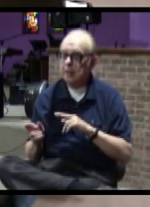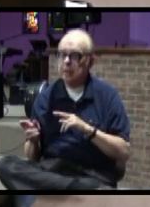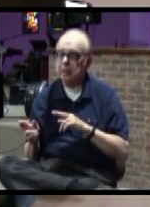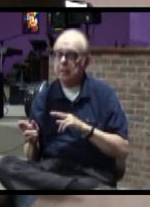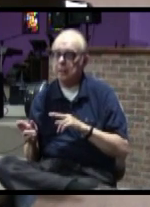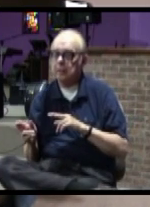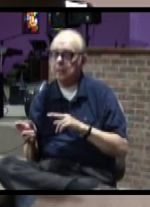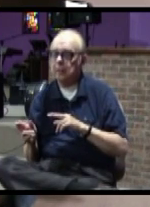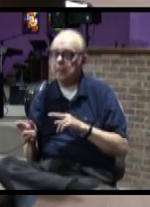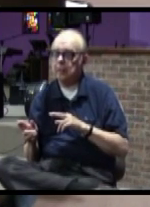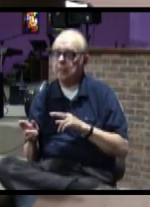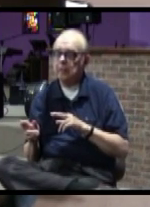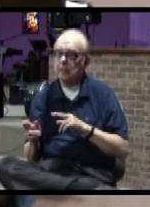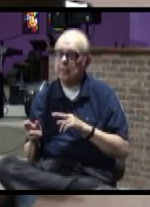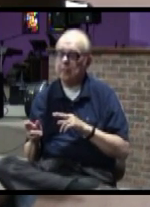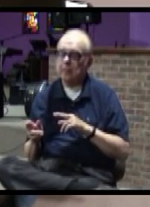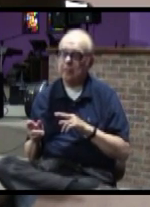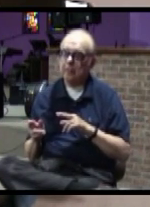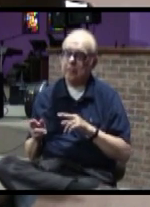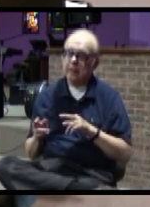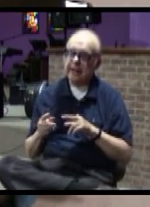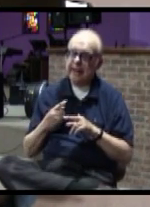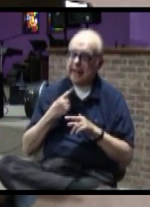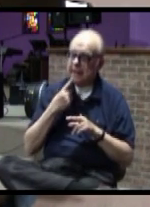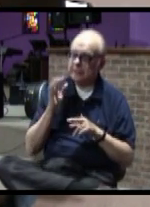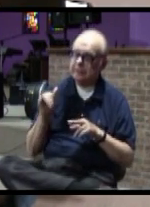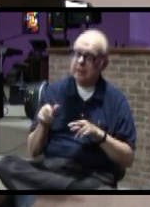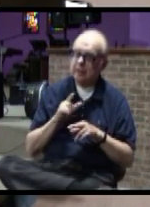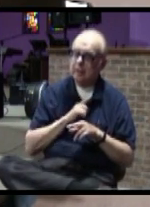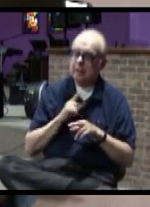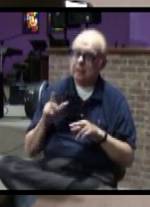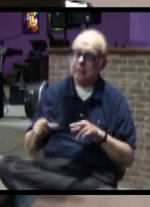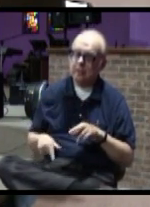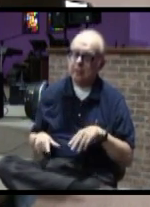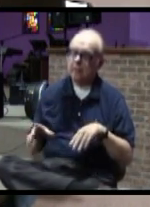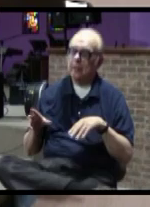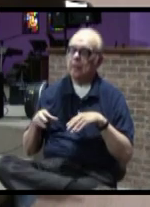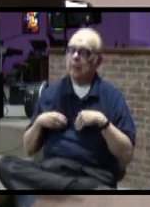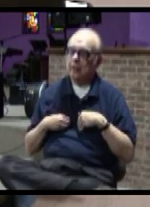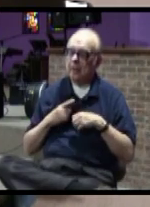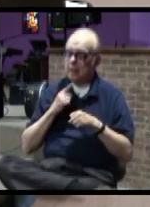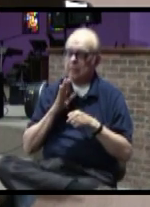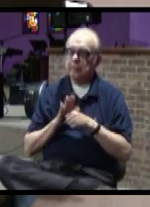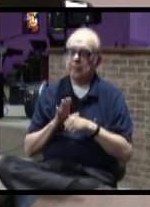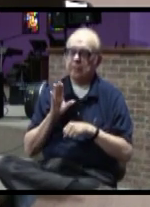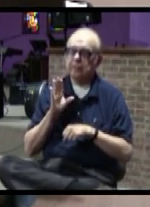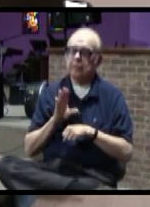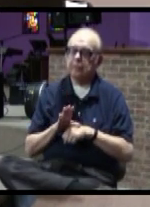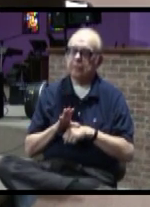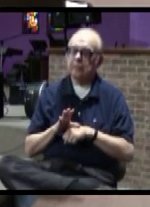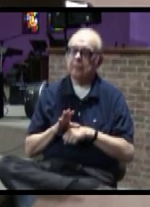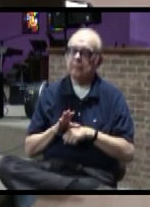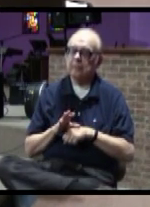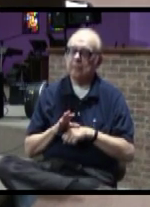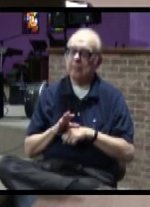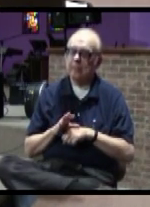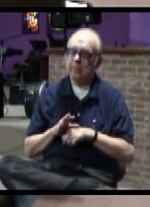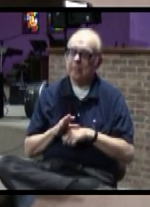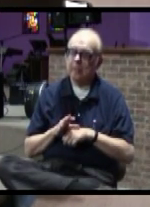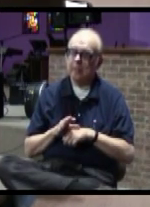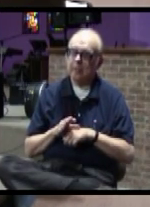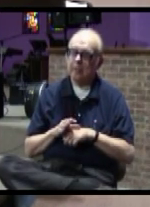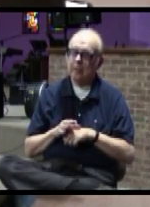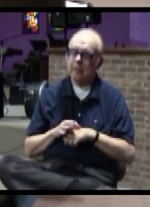are you ready to man up or woman up and say, yes, Lord, I will take my commitment to this church,